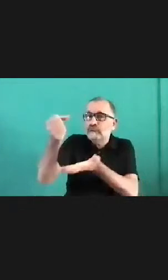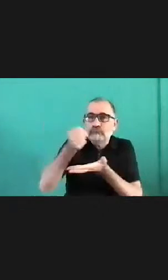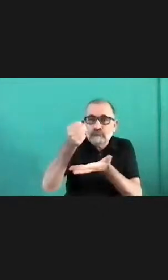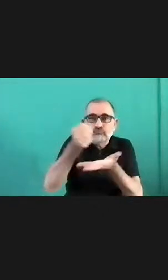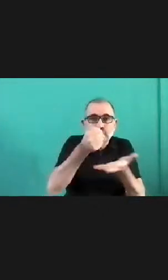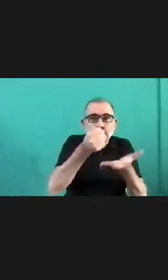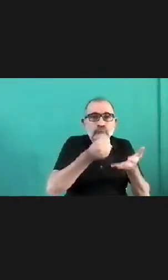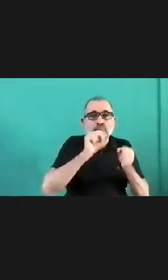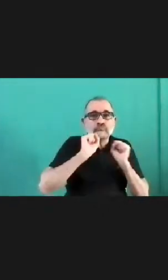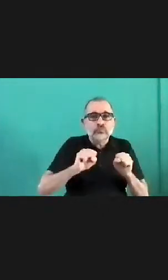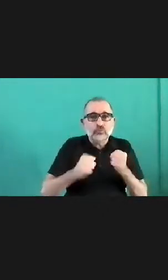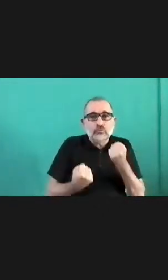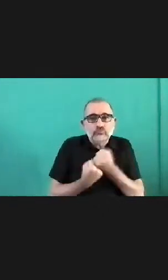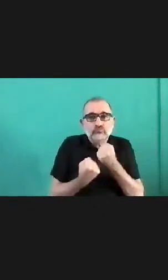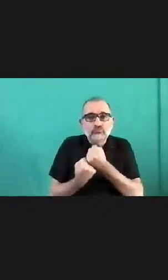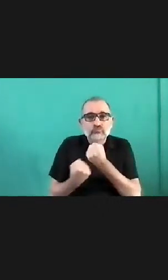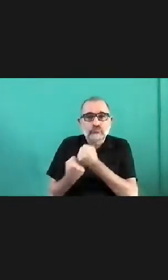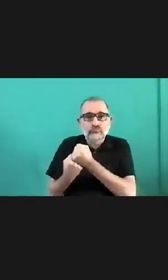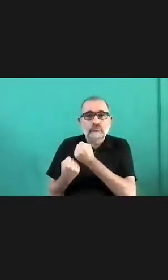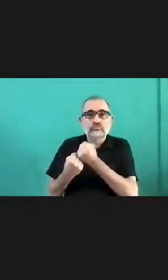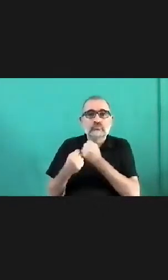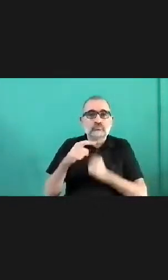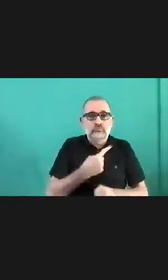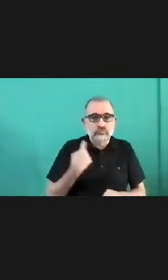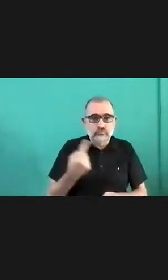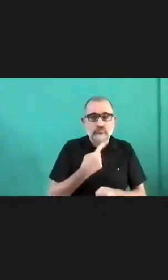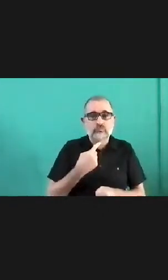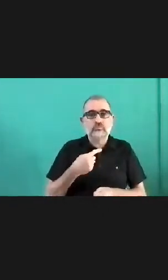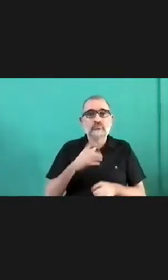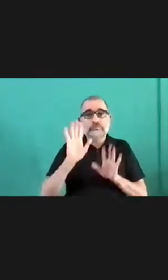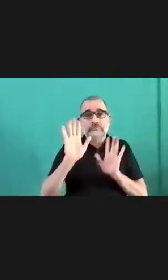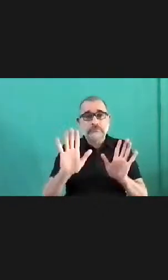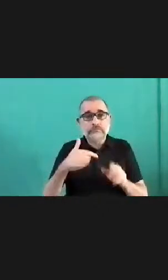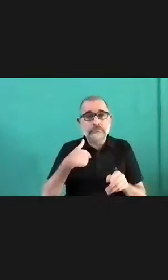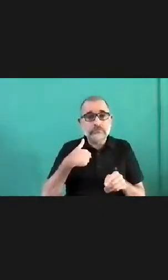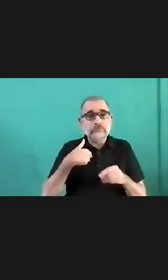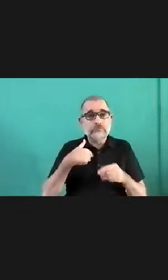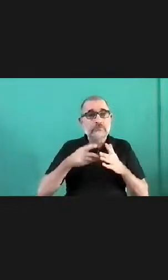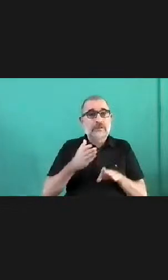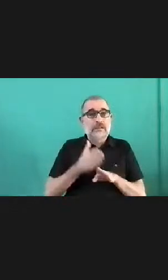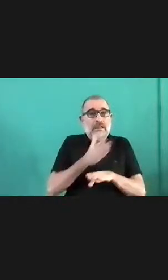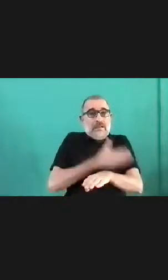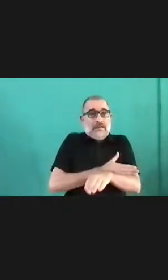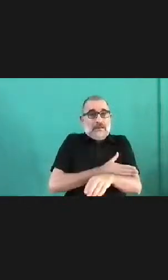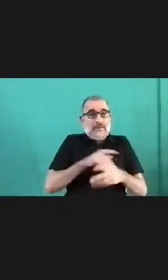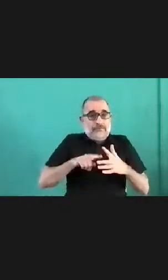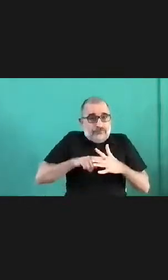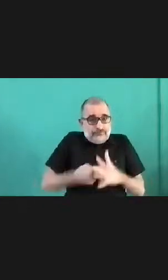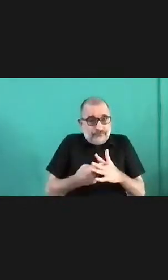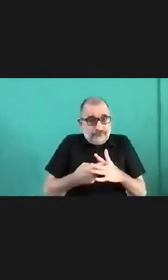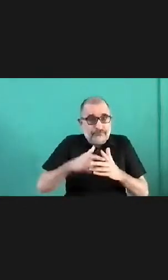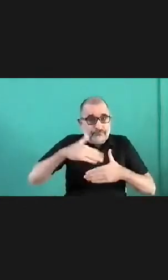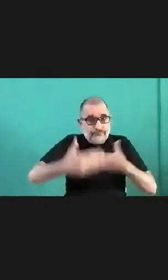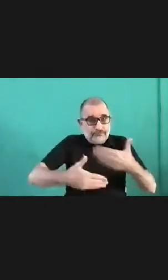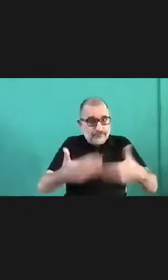So let me begin by saying that the responsibilities of our